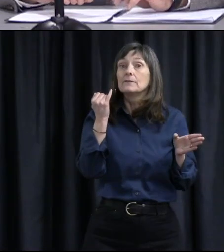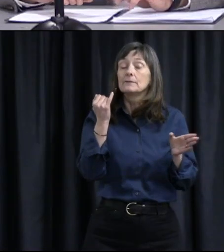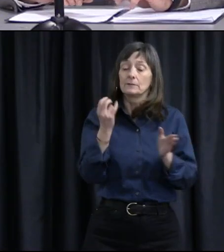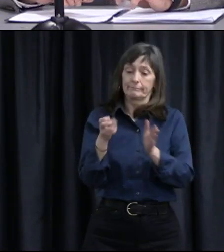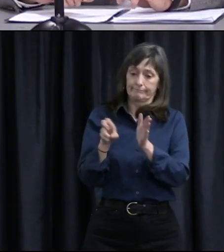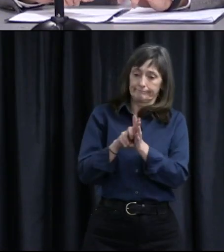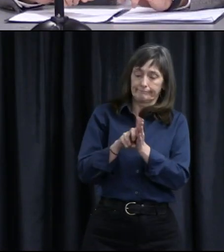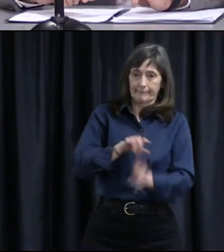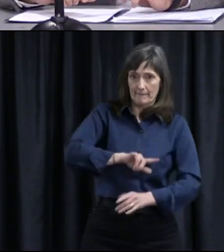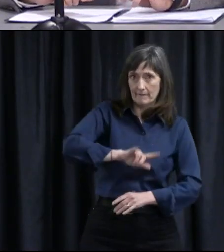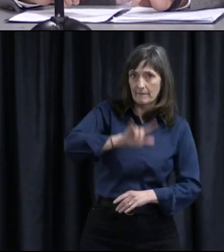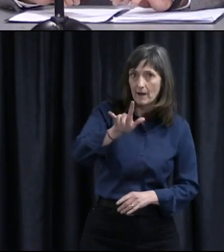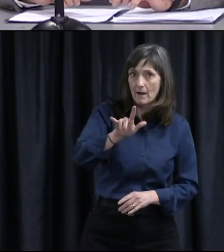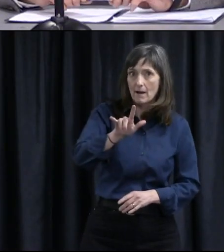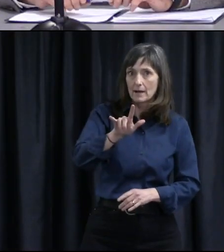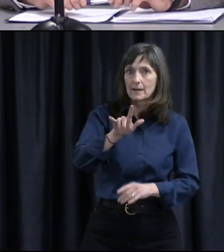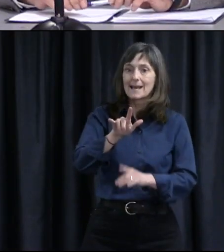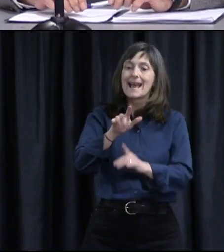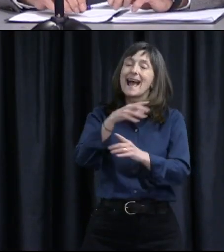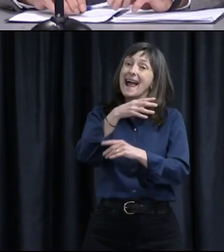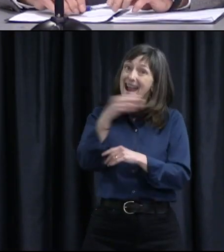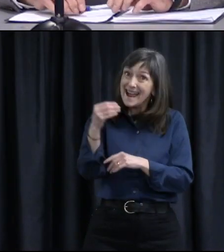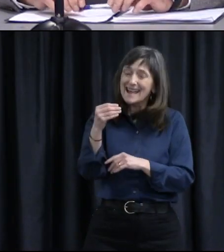on the flight or in those